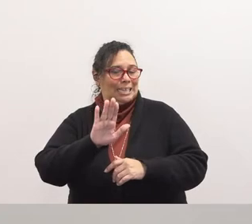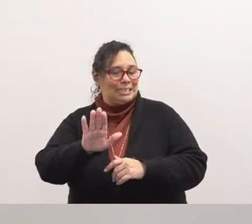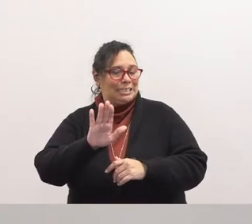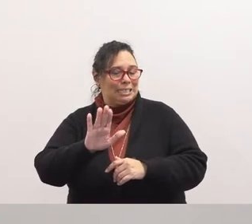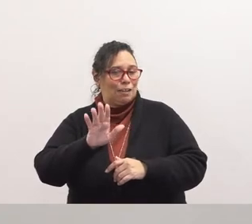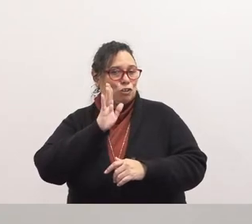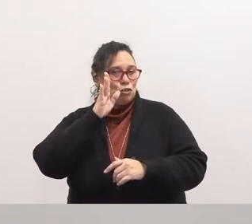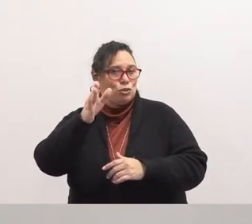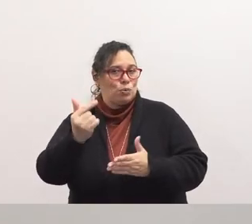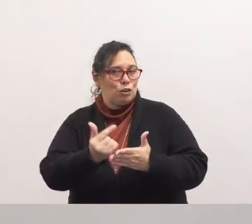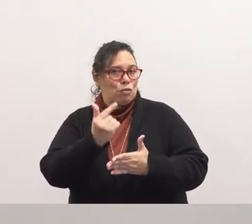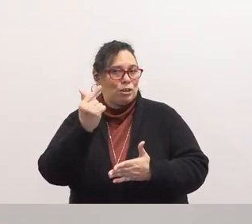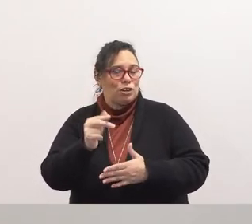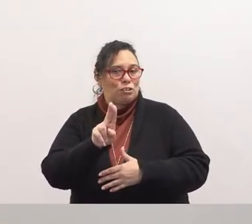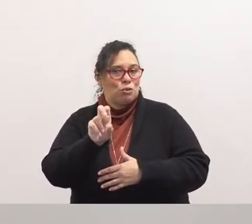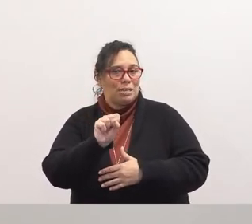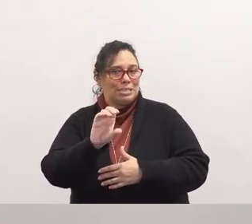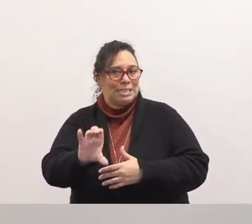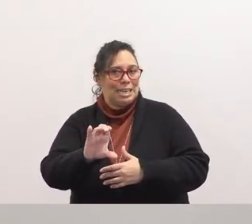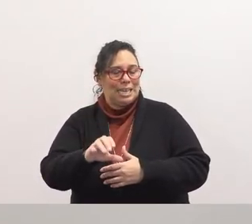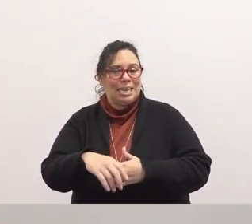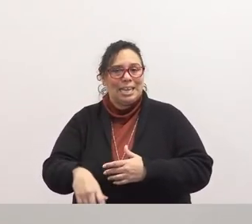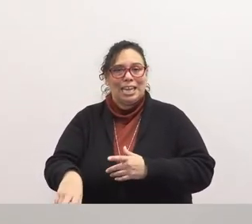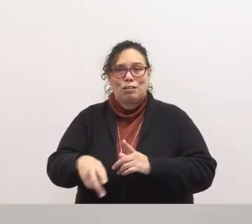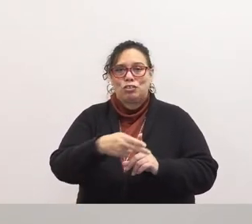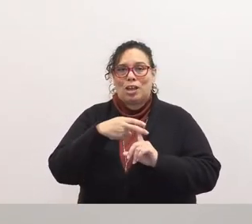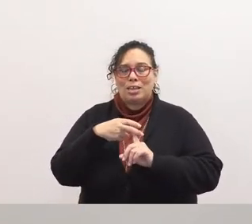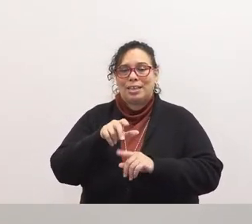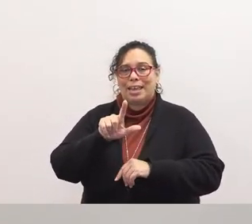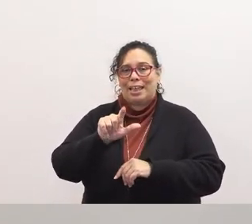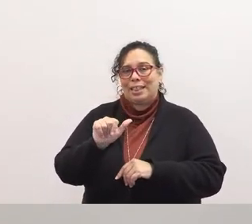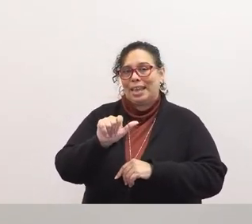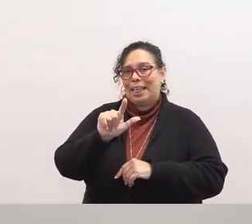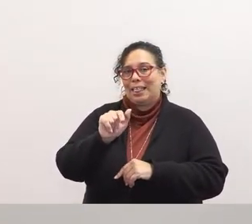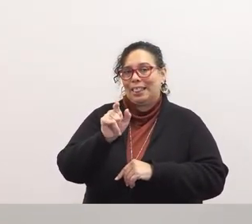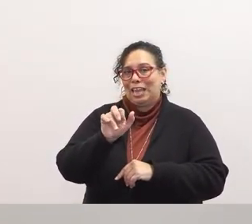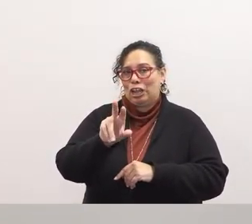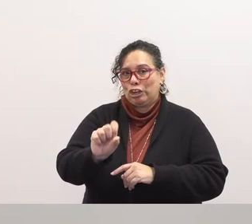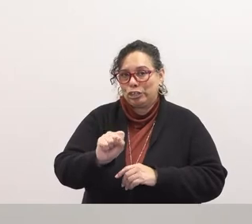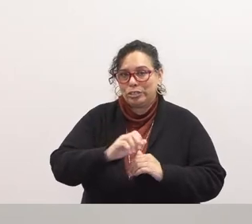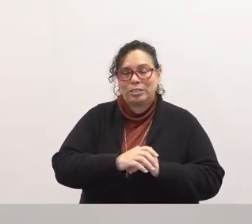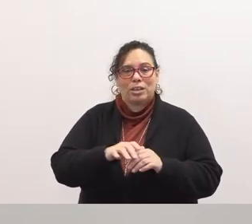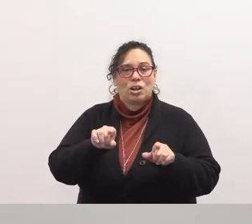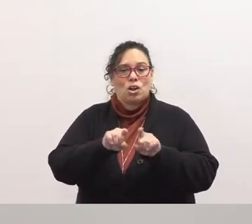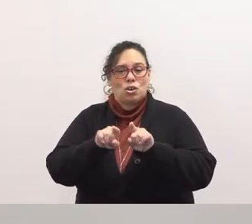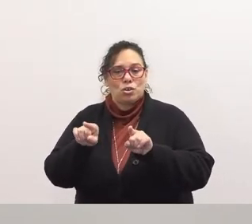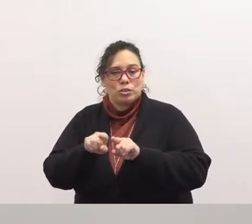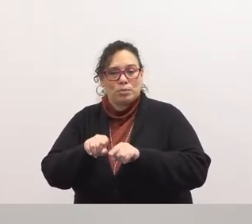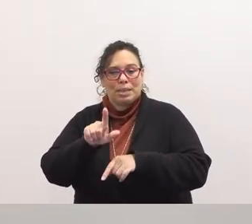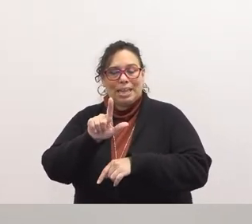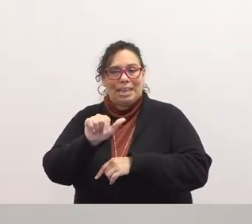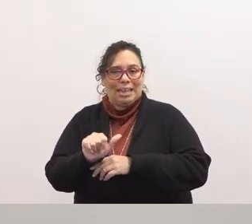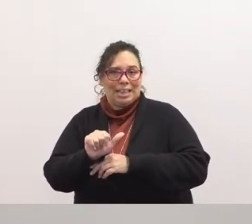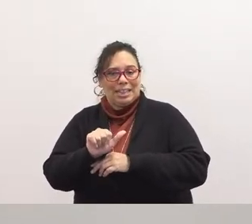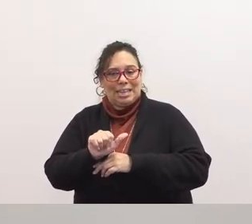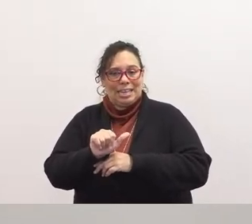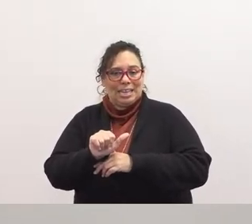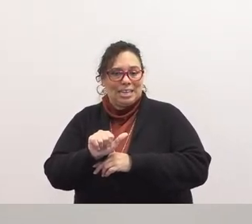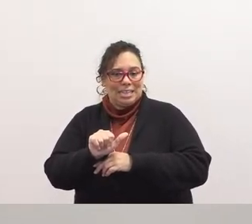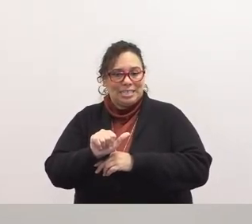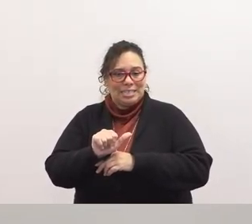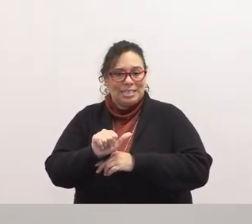he graduated from USC. He was drafted by the Los Angeles Lakers and also by the Los Angeles Stars and the